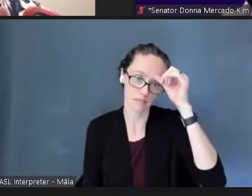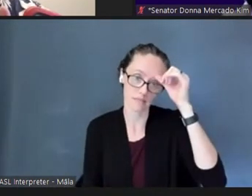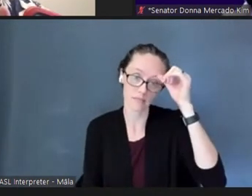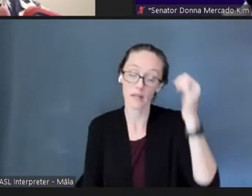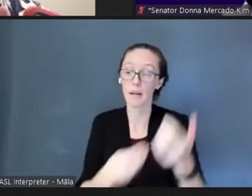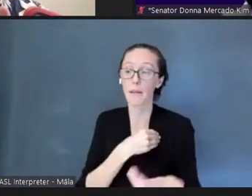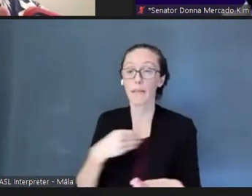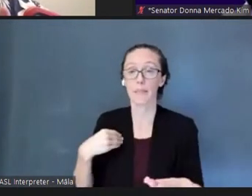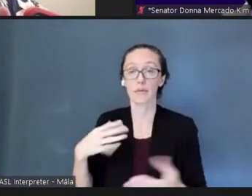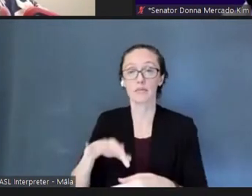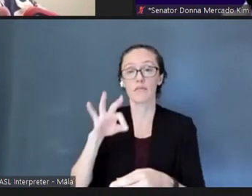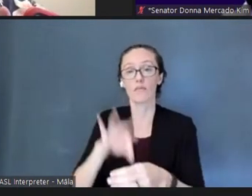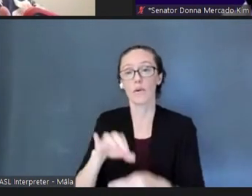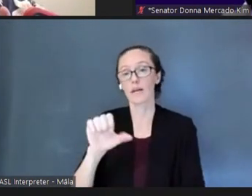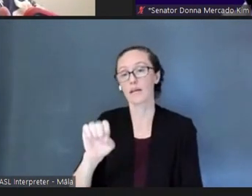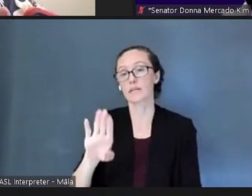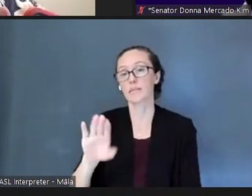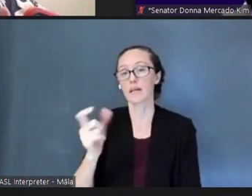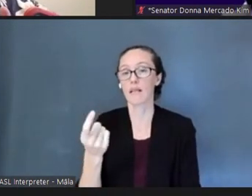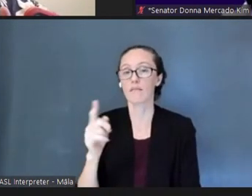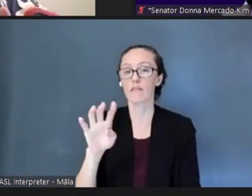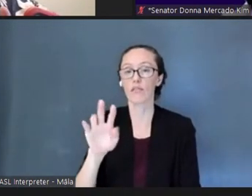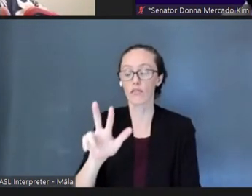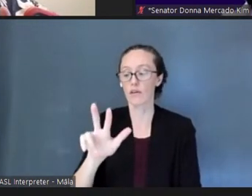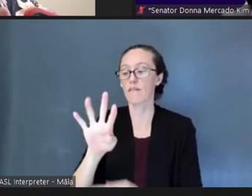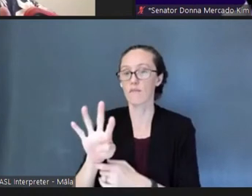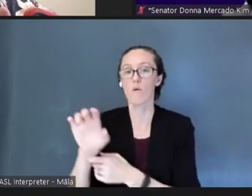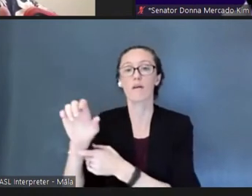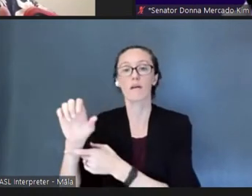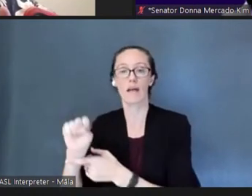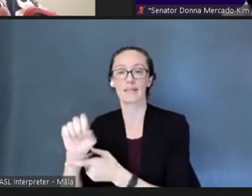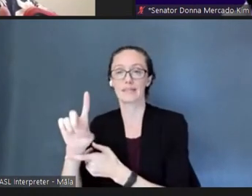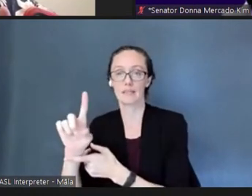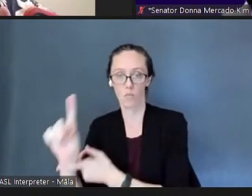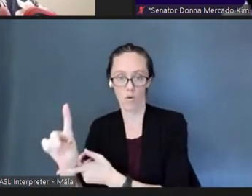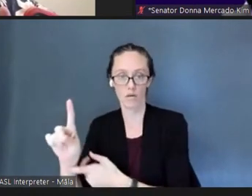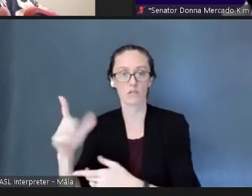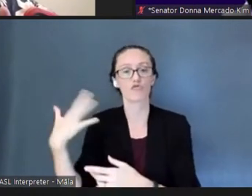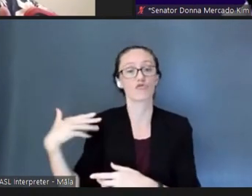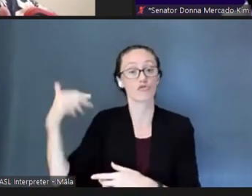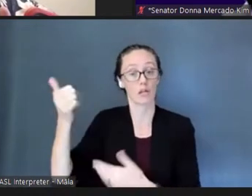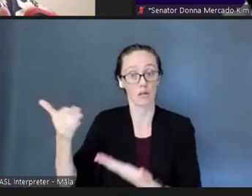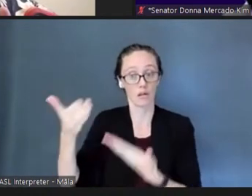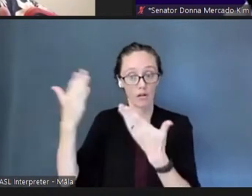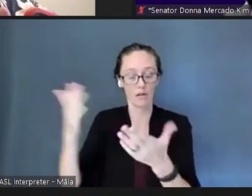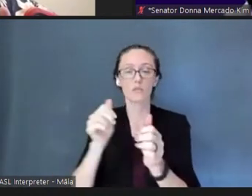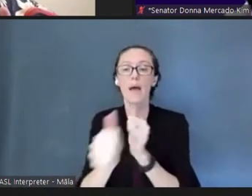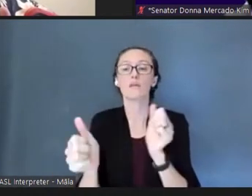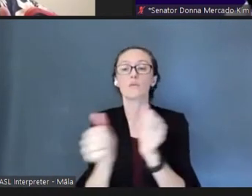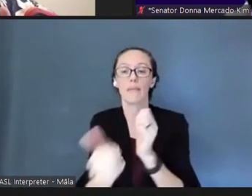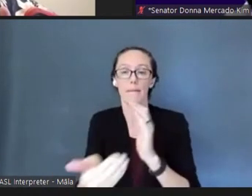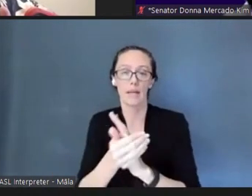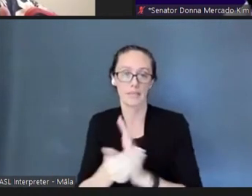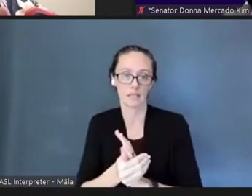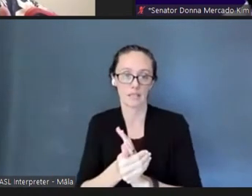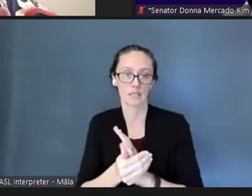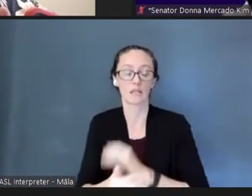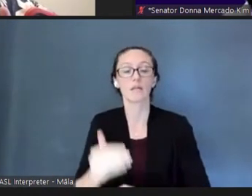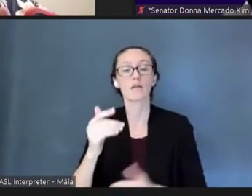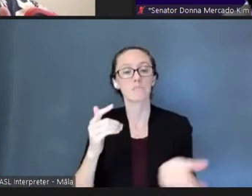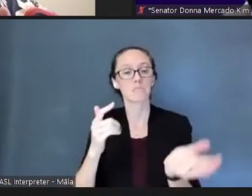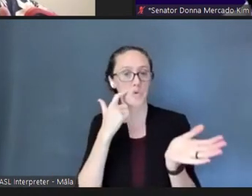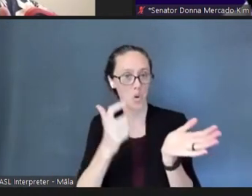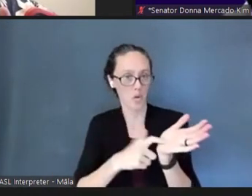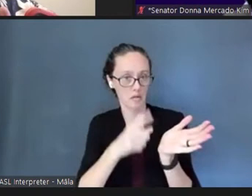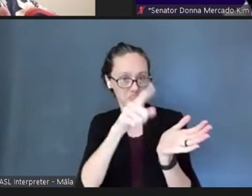Members voting on SB 1134 SD1. The chair's recommendation is to pass this measure with amendments. Noting the presence